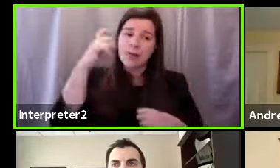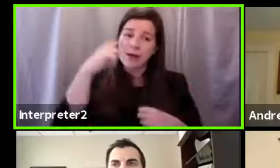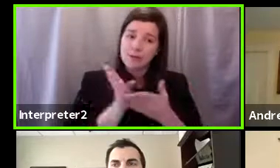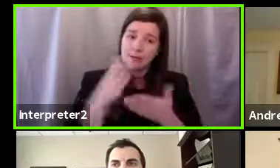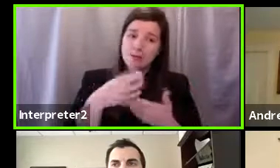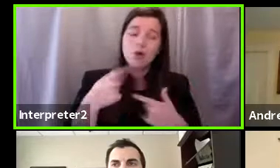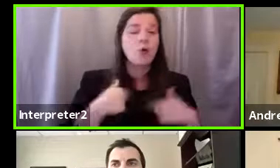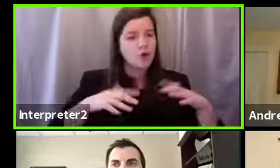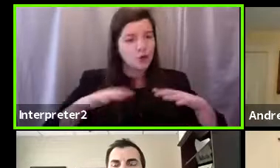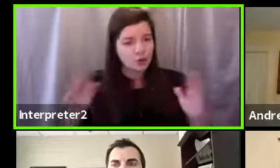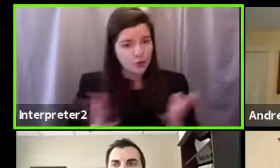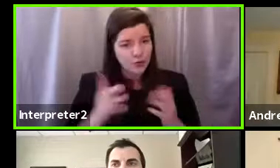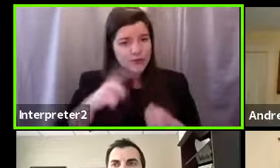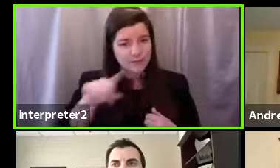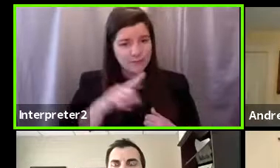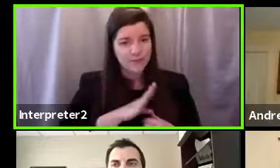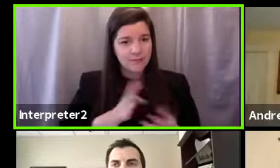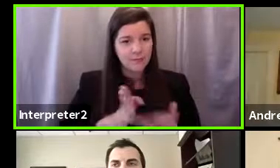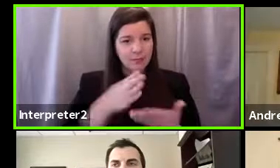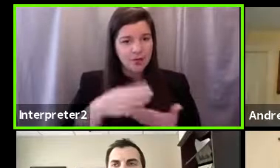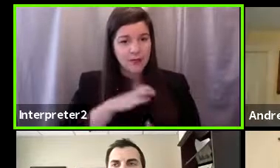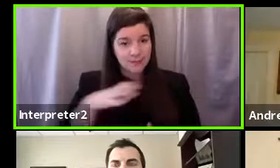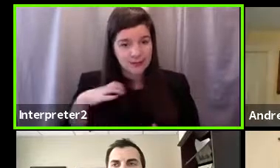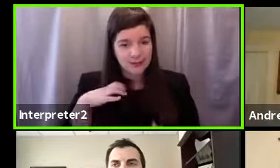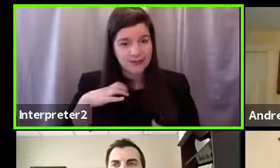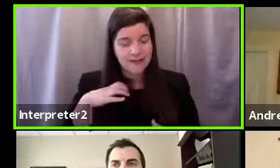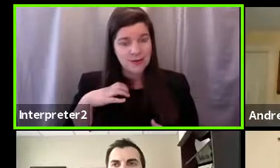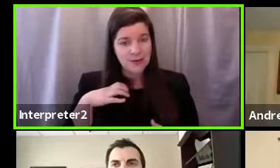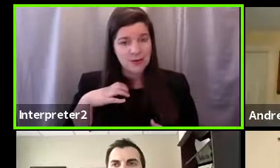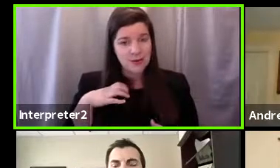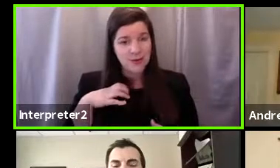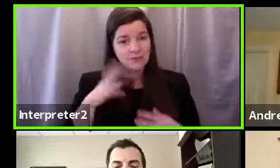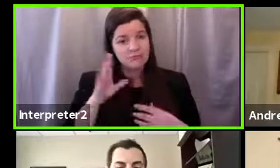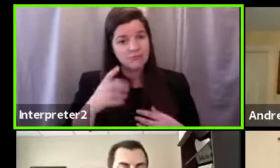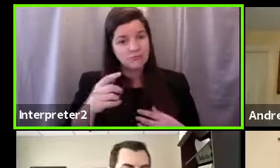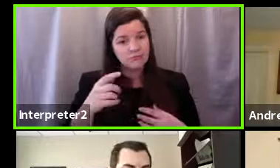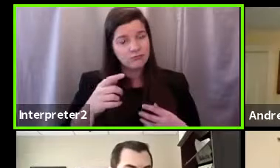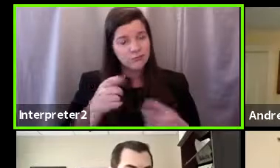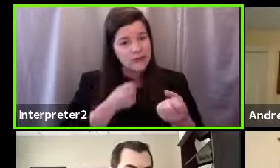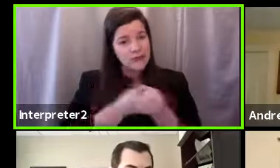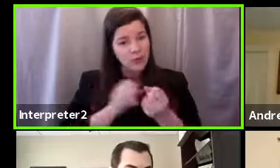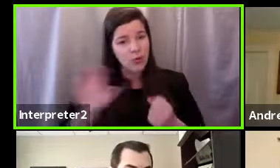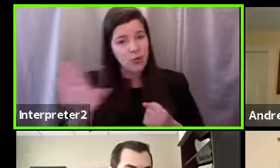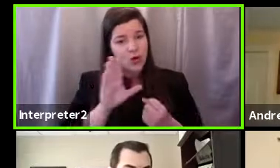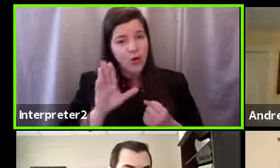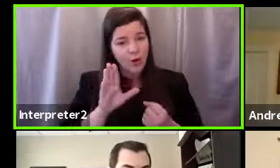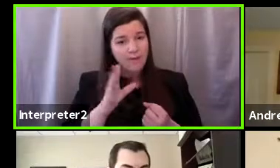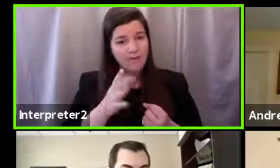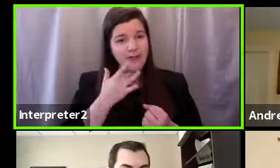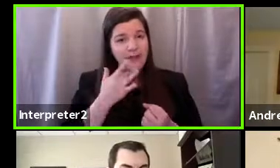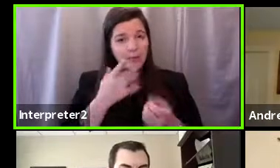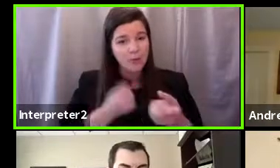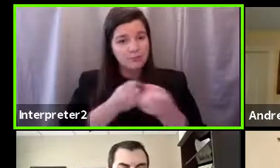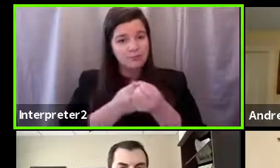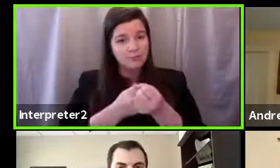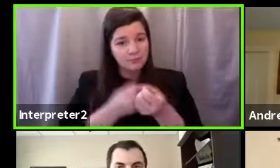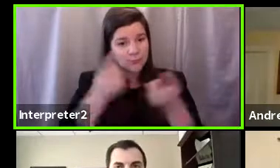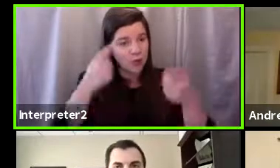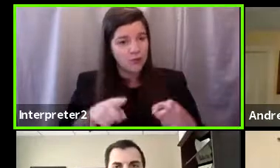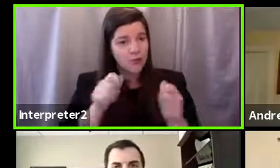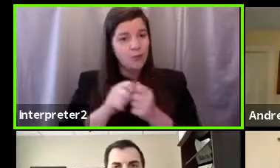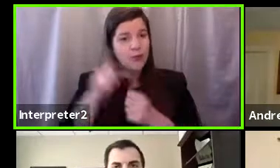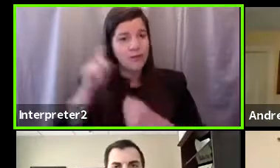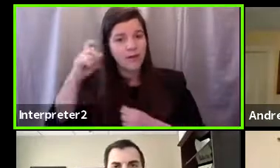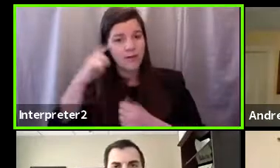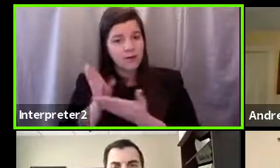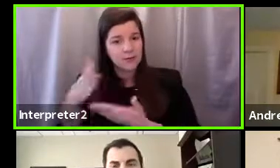commissions or budget committees favorable consideration of the governor's budget. We have submitted our